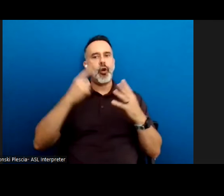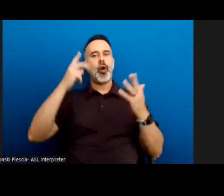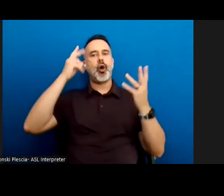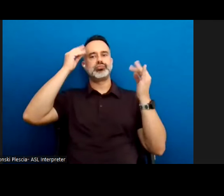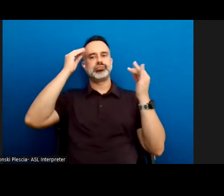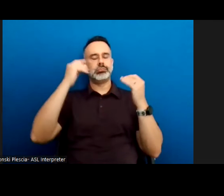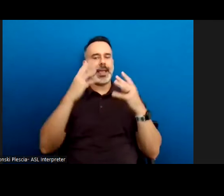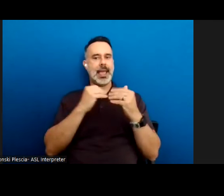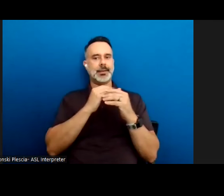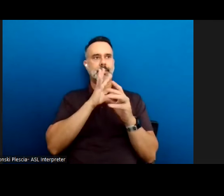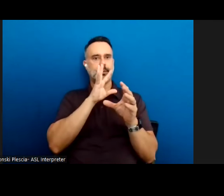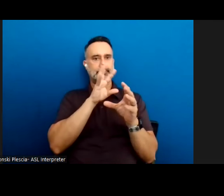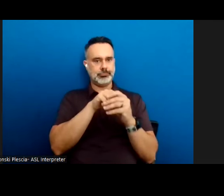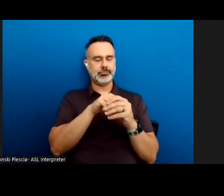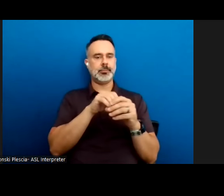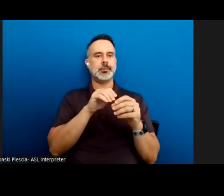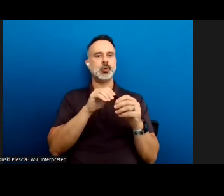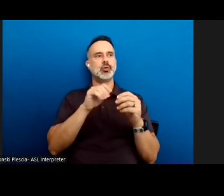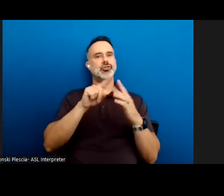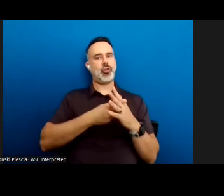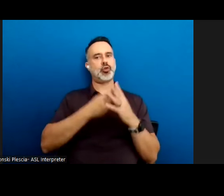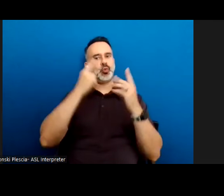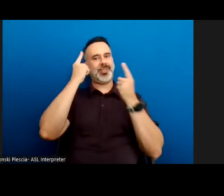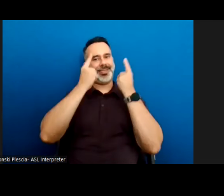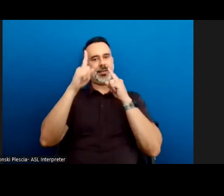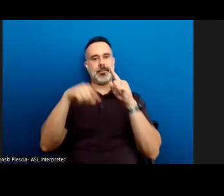work. All right, next slide.